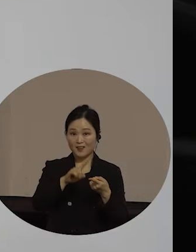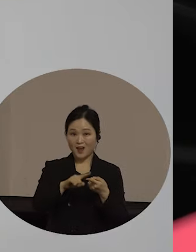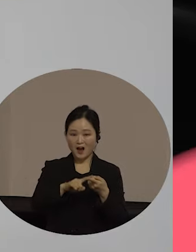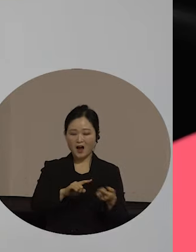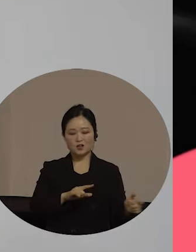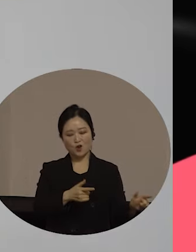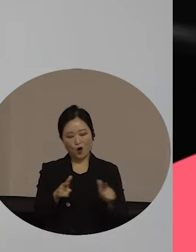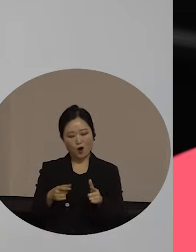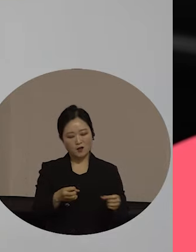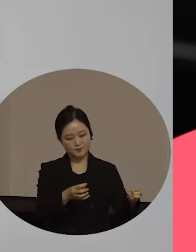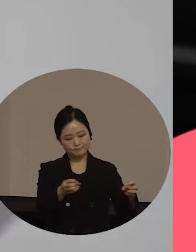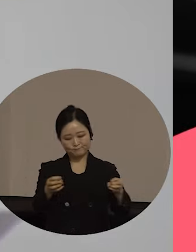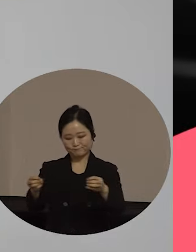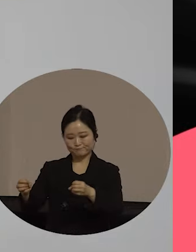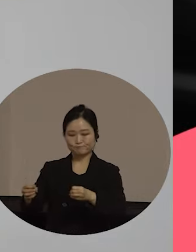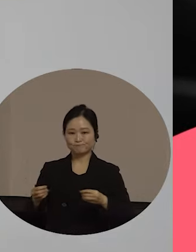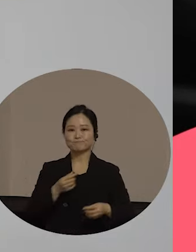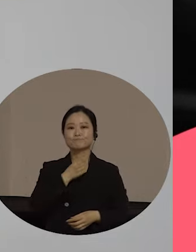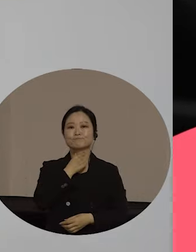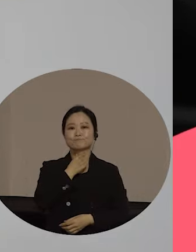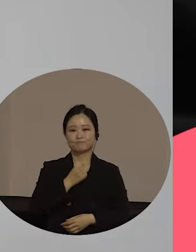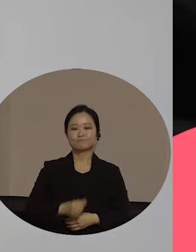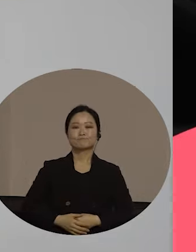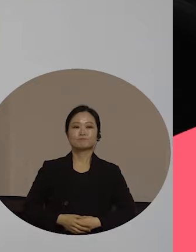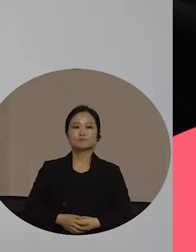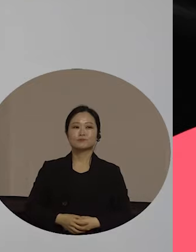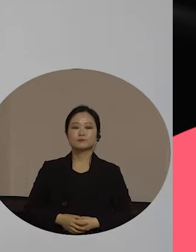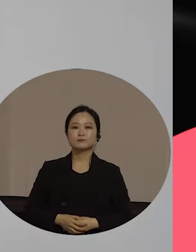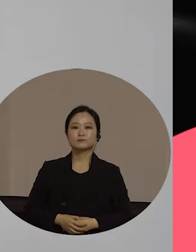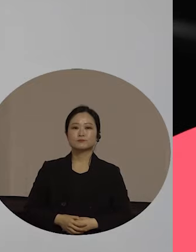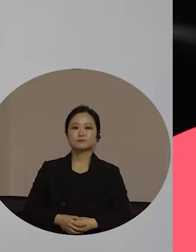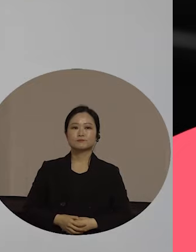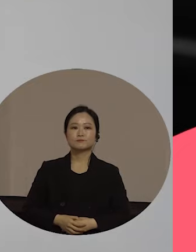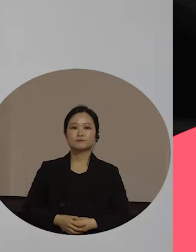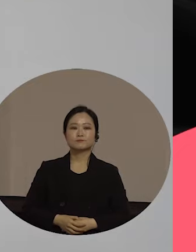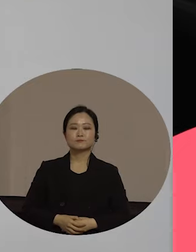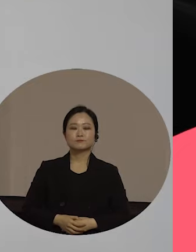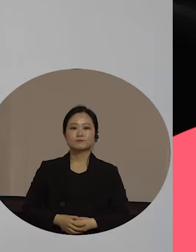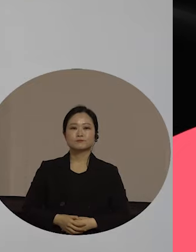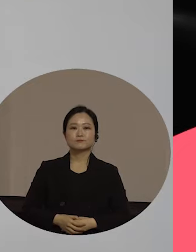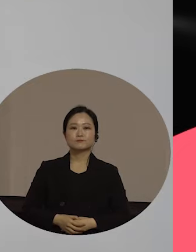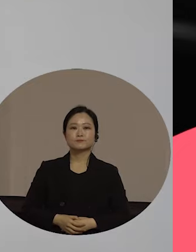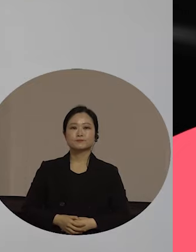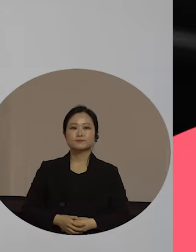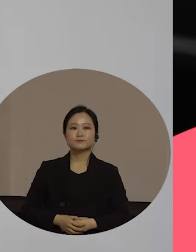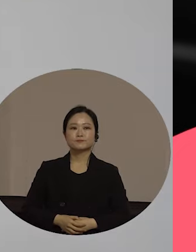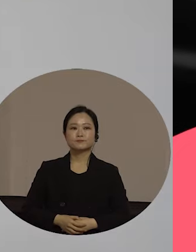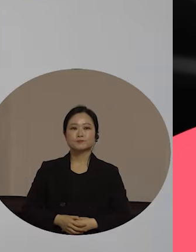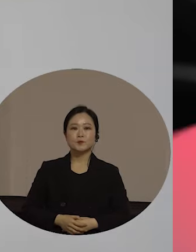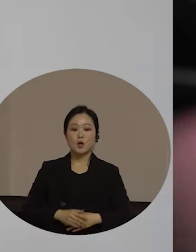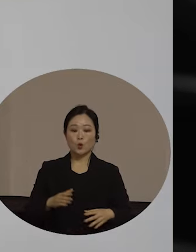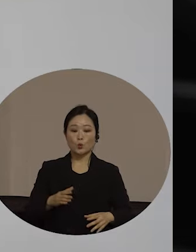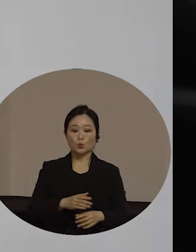they vary across districts, states, and individual schools, just like in the US?